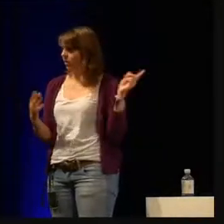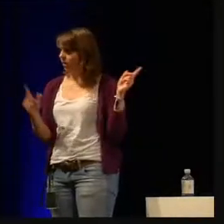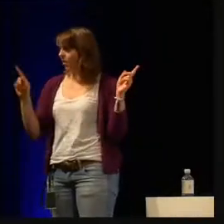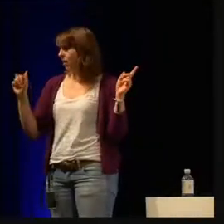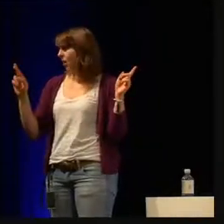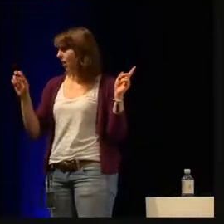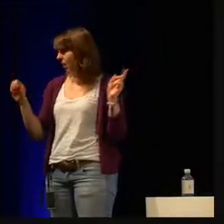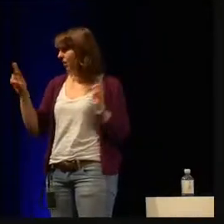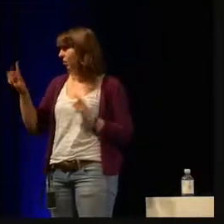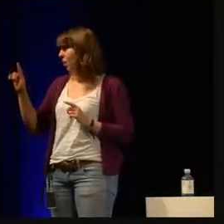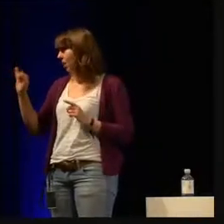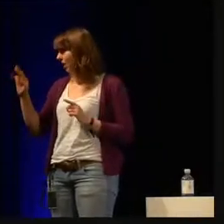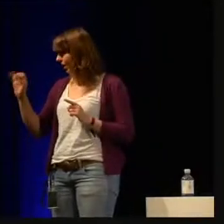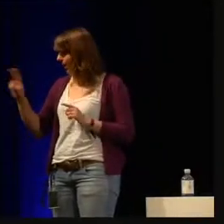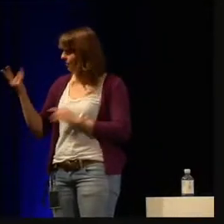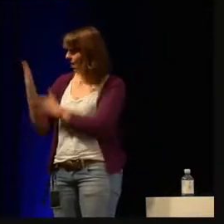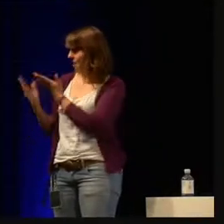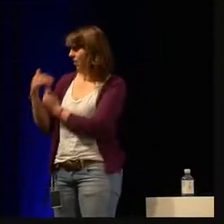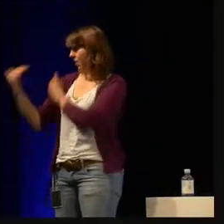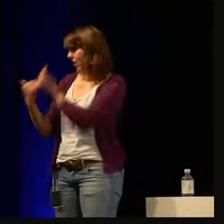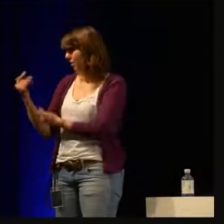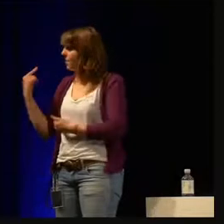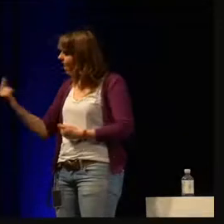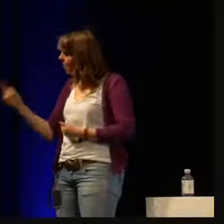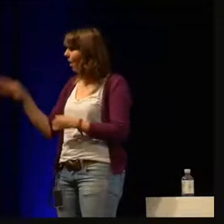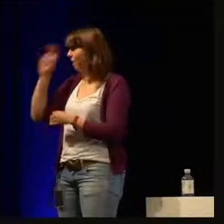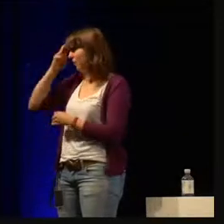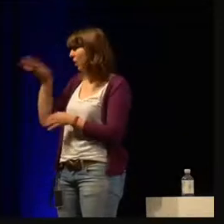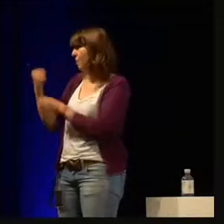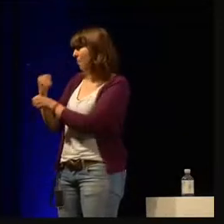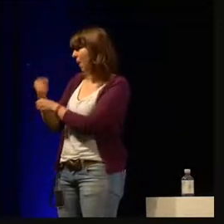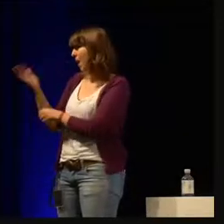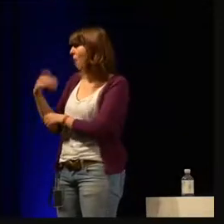we'll see how they impact our lives during our talk.